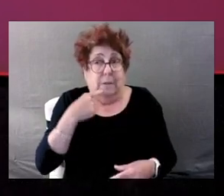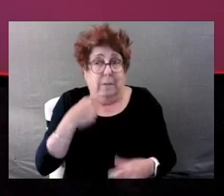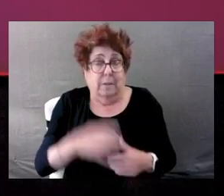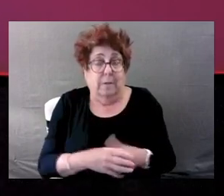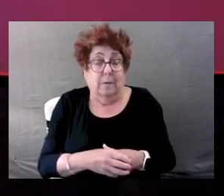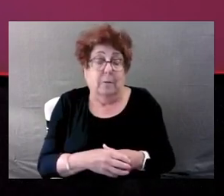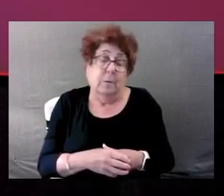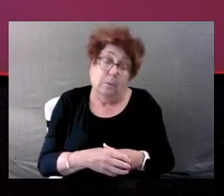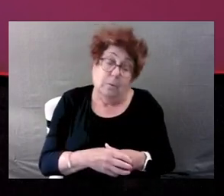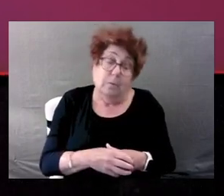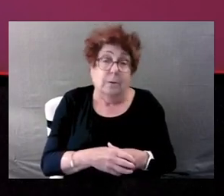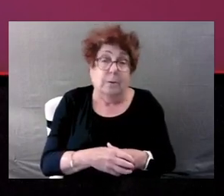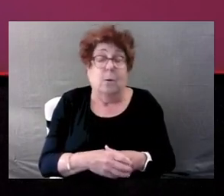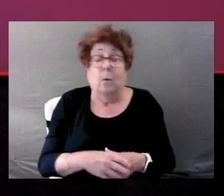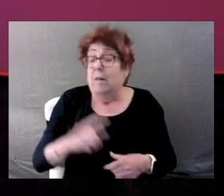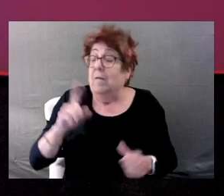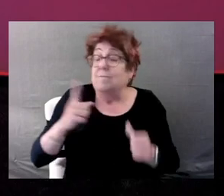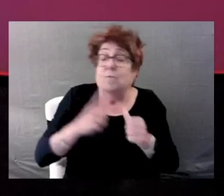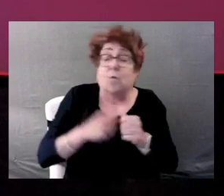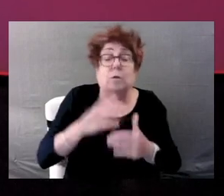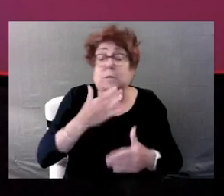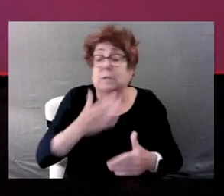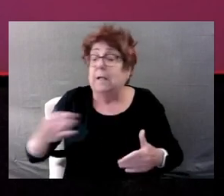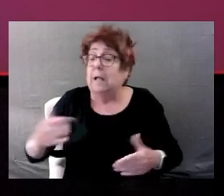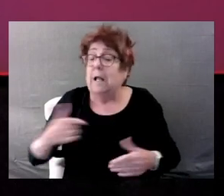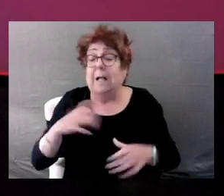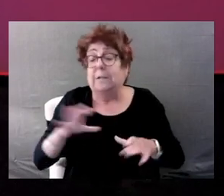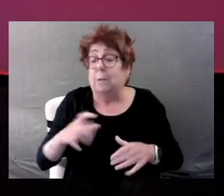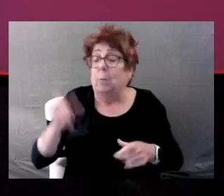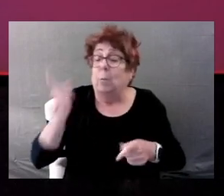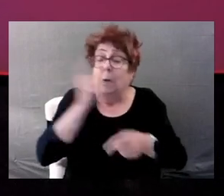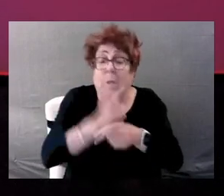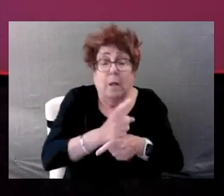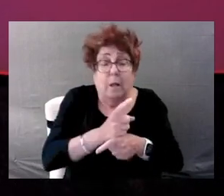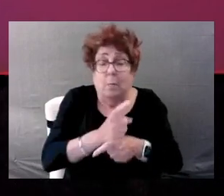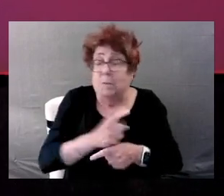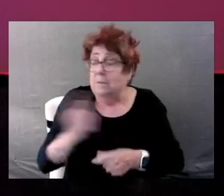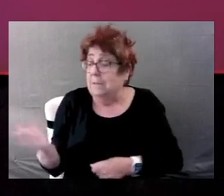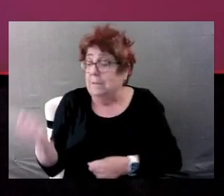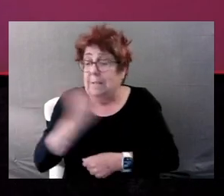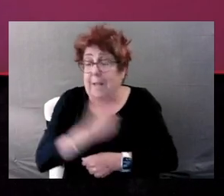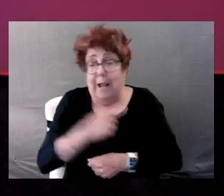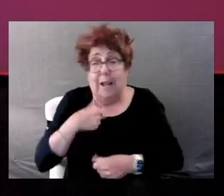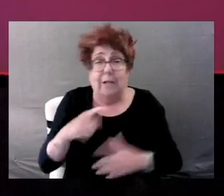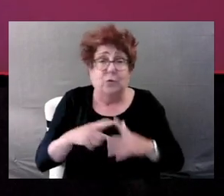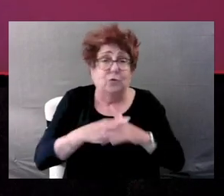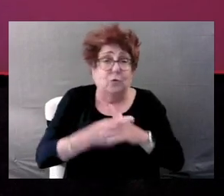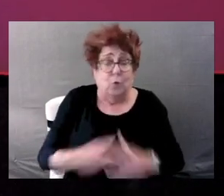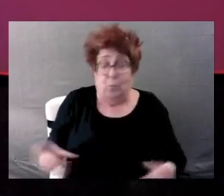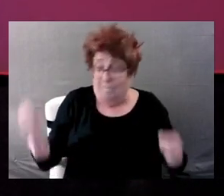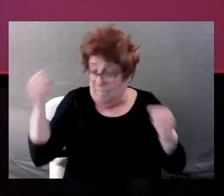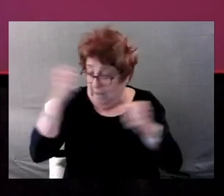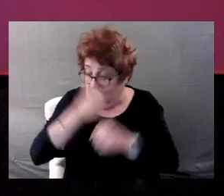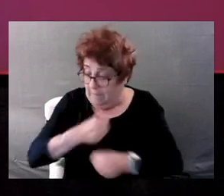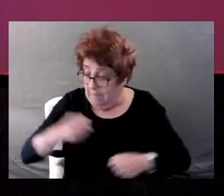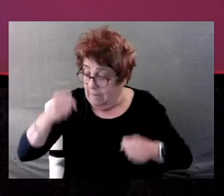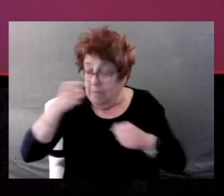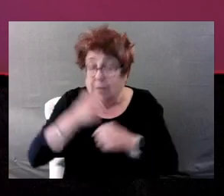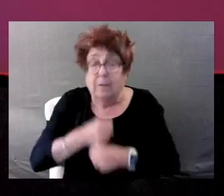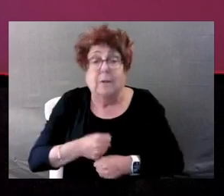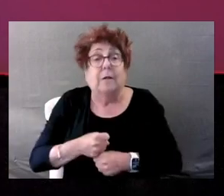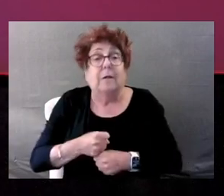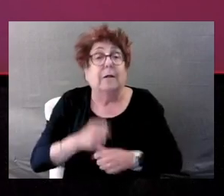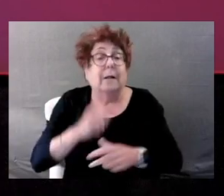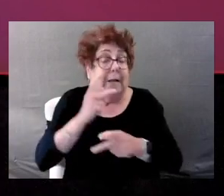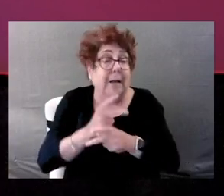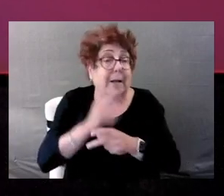well, the first thing I did right was the day I started to fight. Keep your